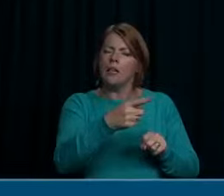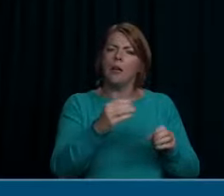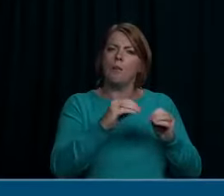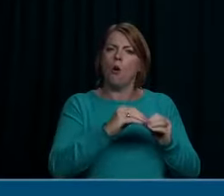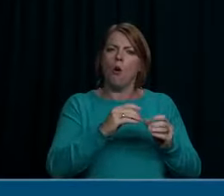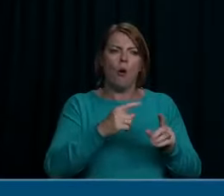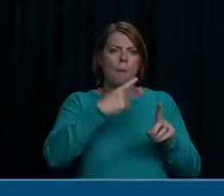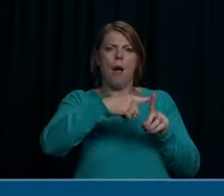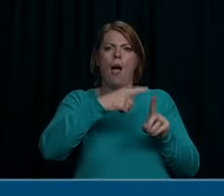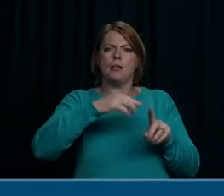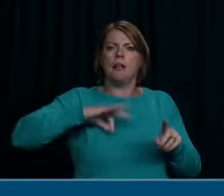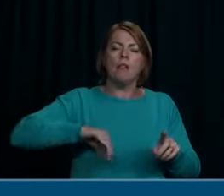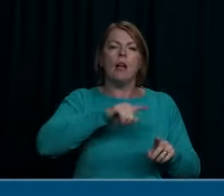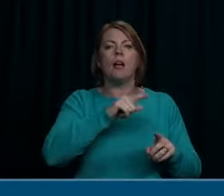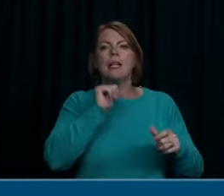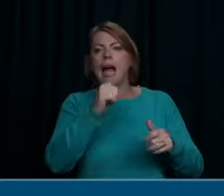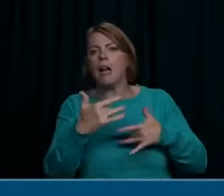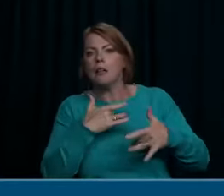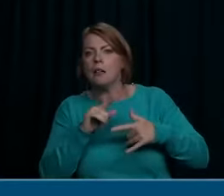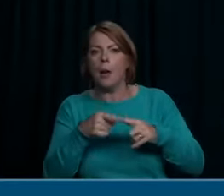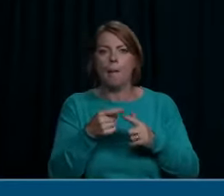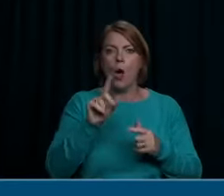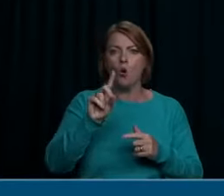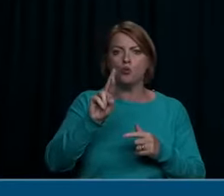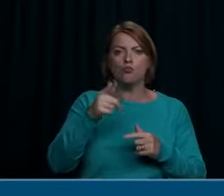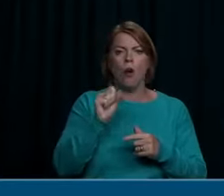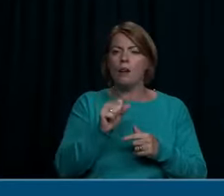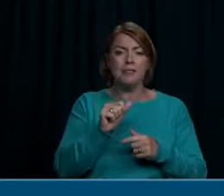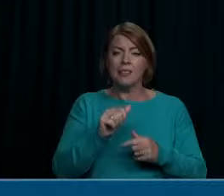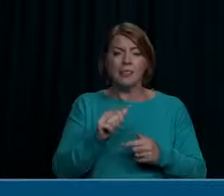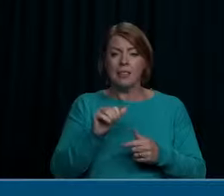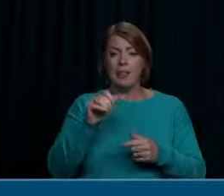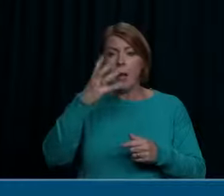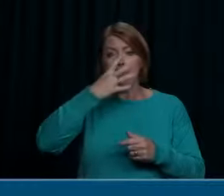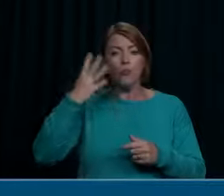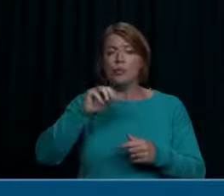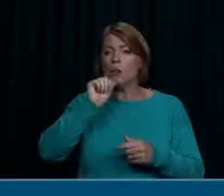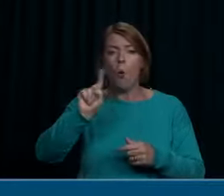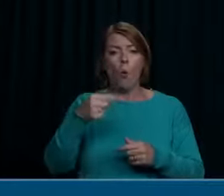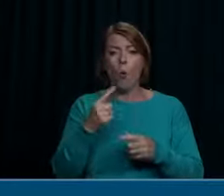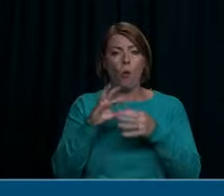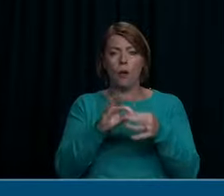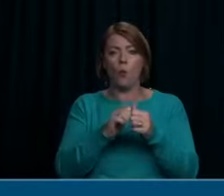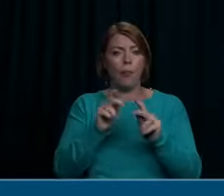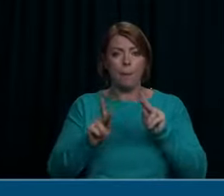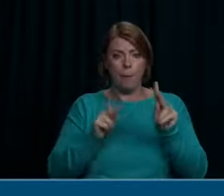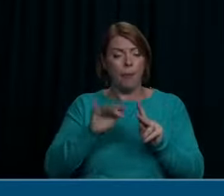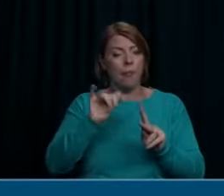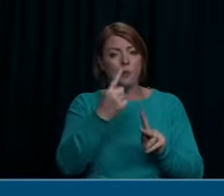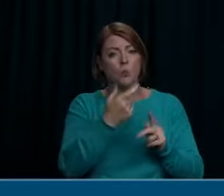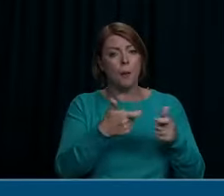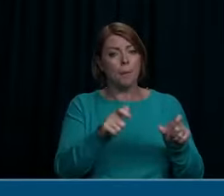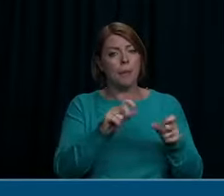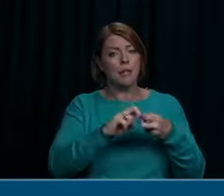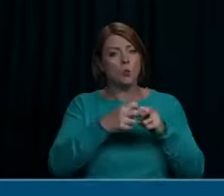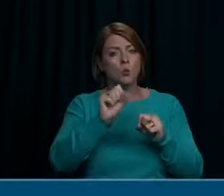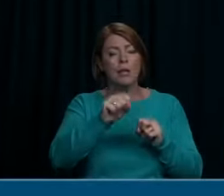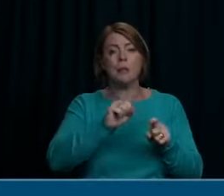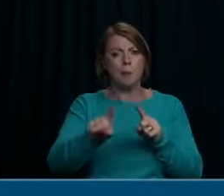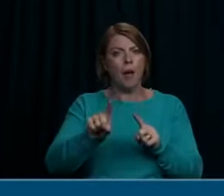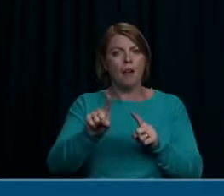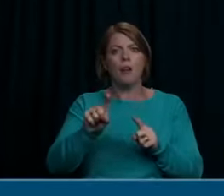worry about the amount of drugs. People don't understand, it's not just about illegal immigration, although that is a huge issue. It's about the drugs and the trafficking